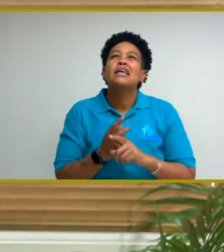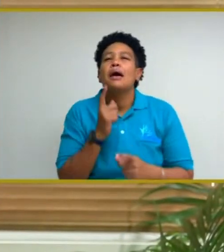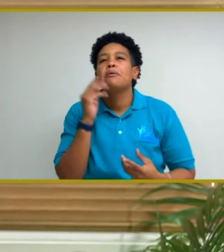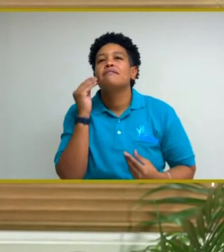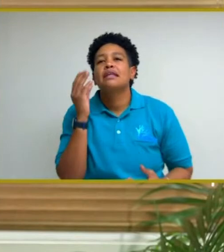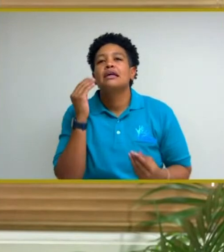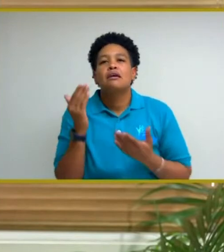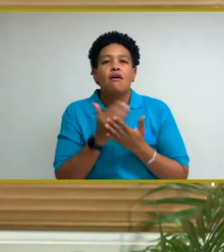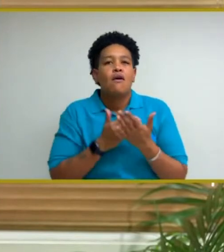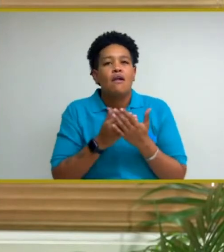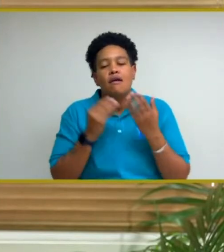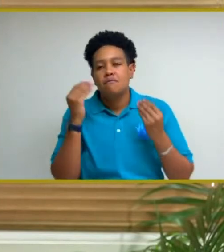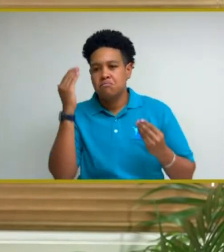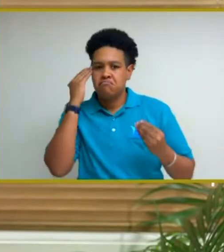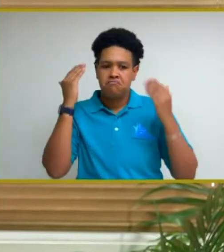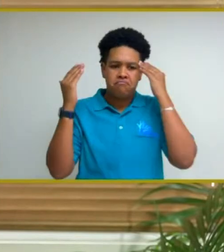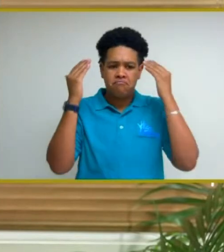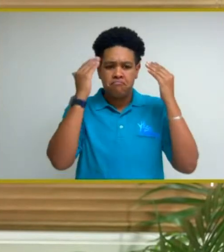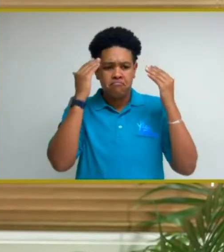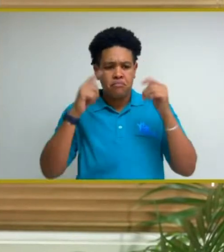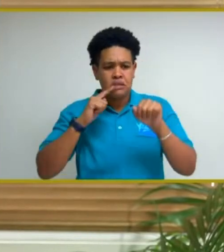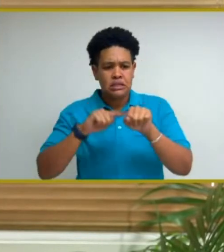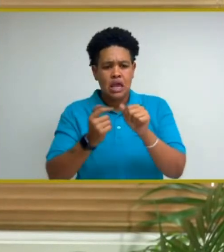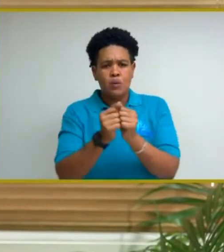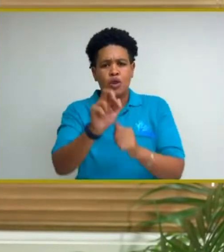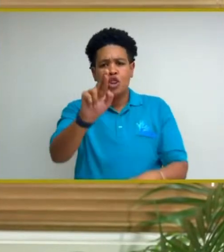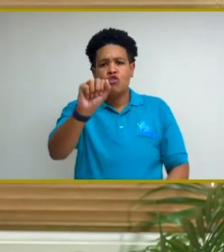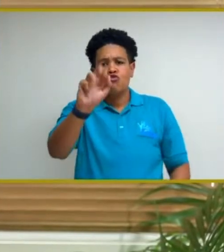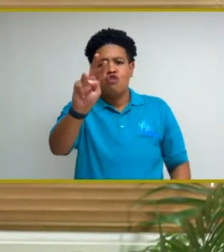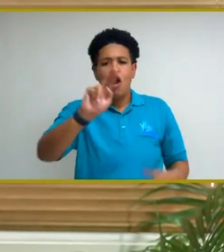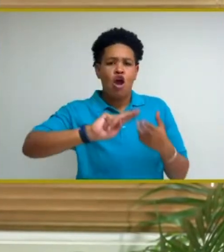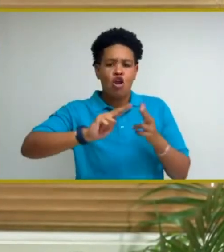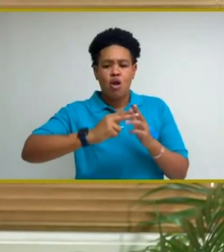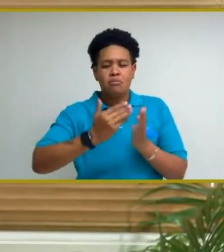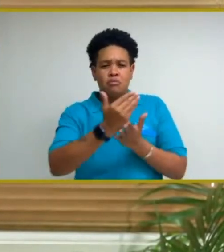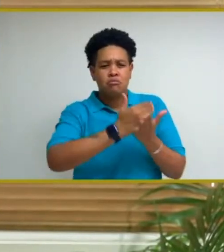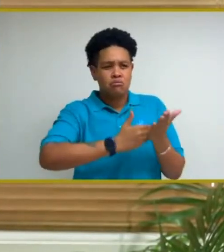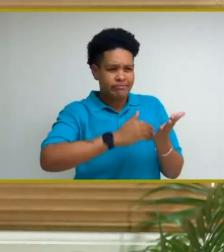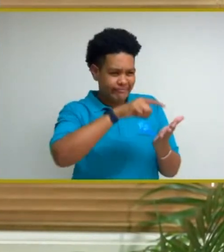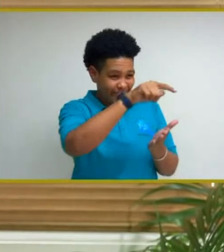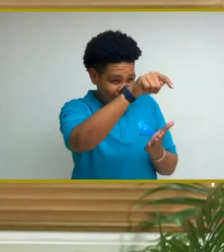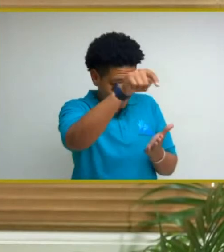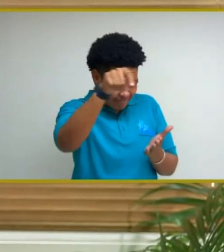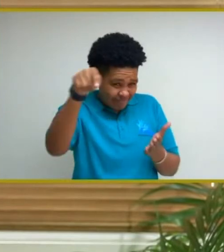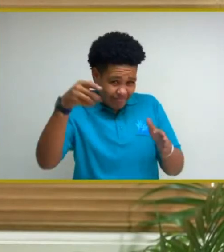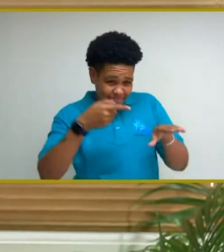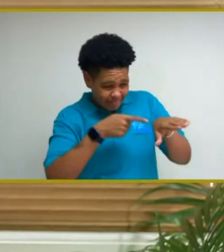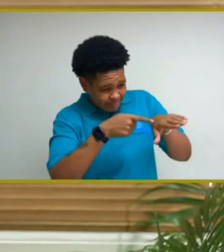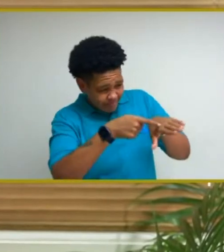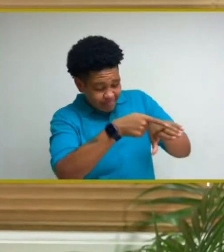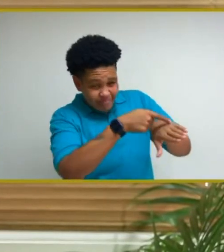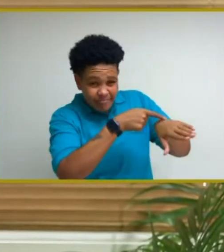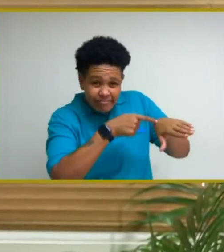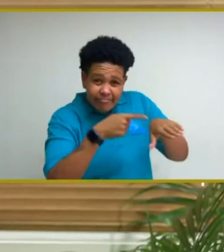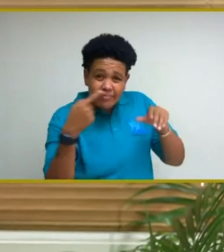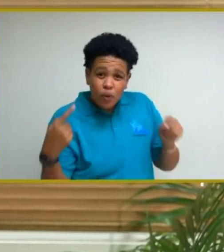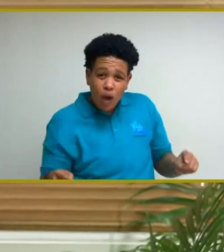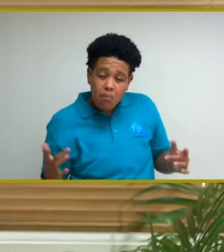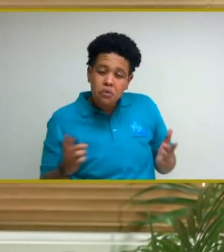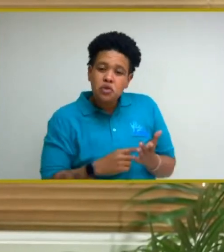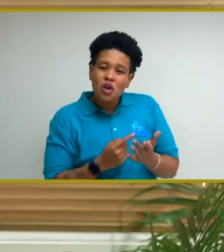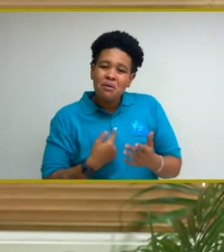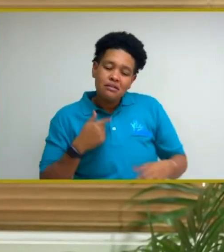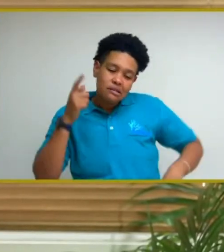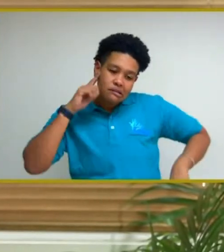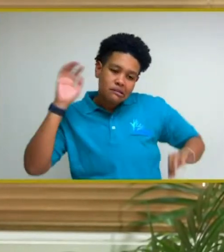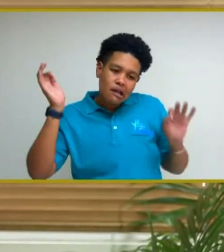data, starting with the raw numbers that is collected in the field. You know, sometimes we take for granted